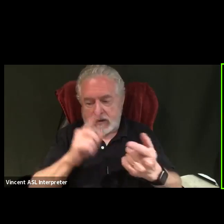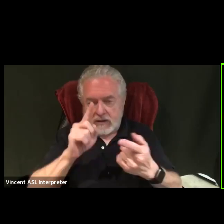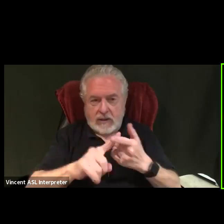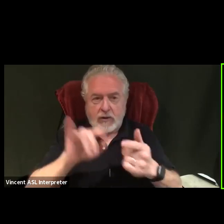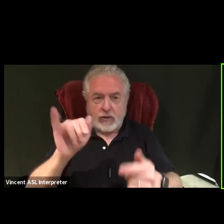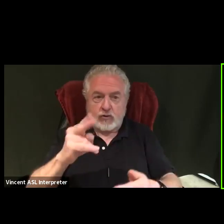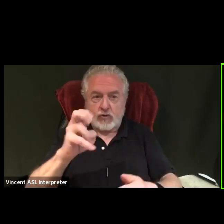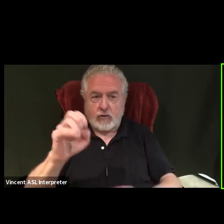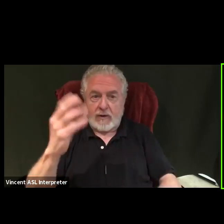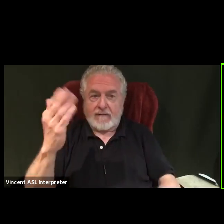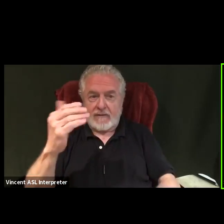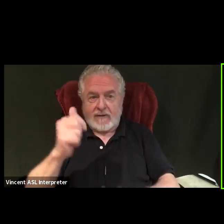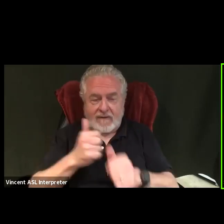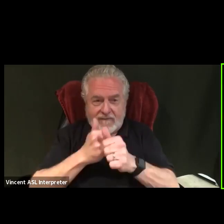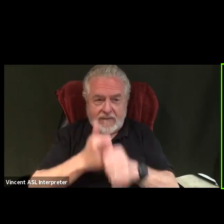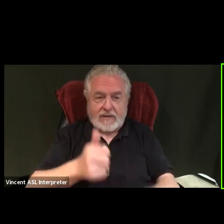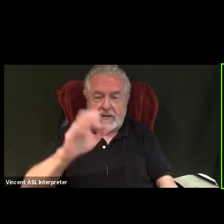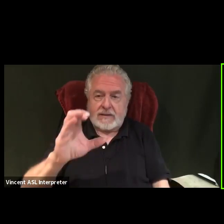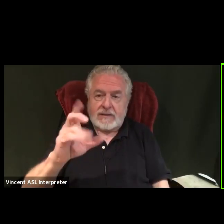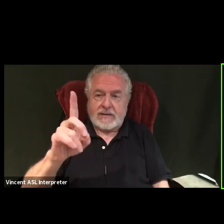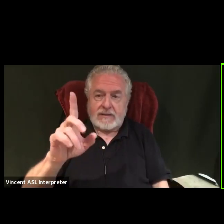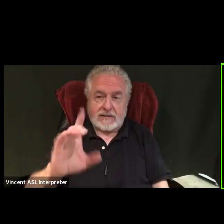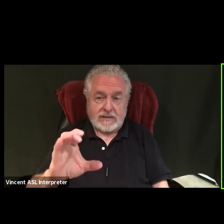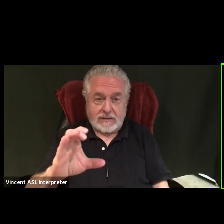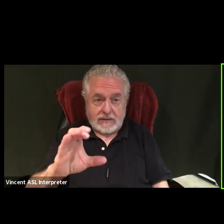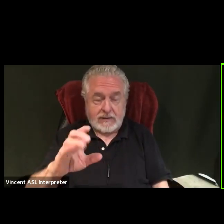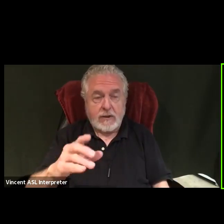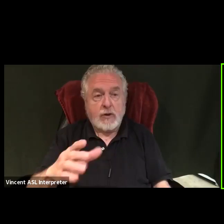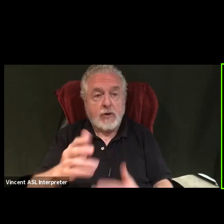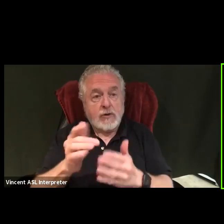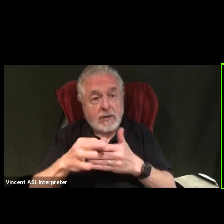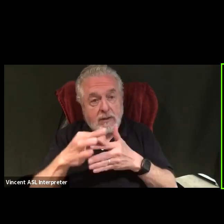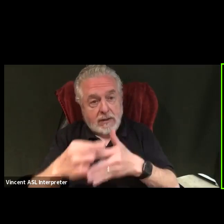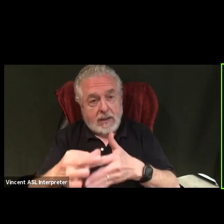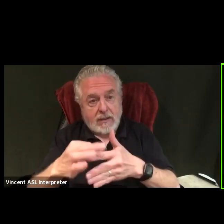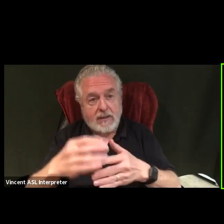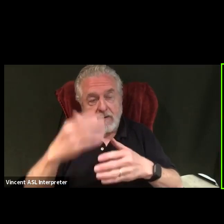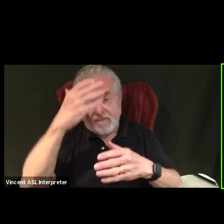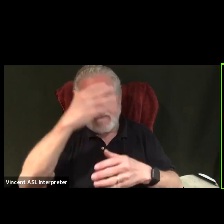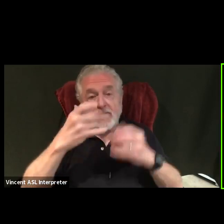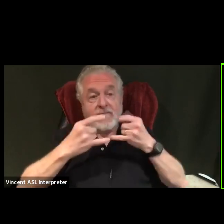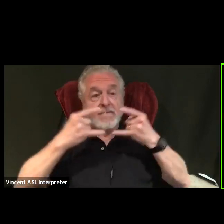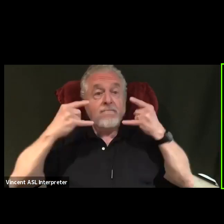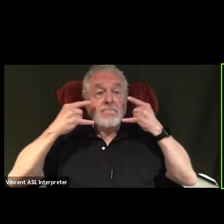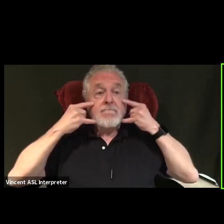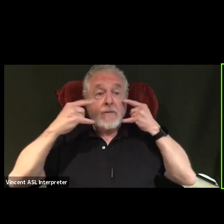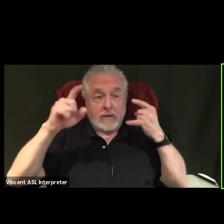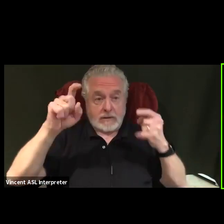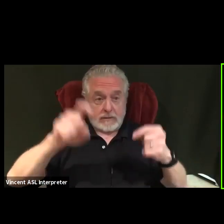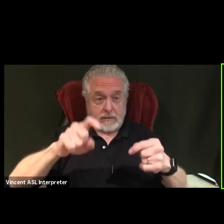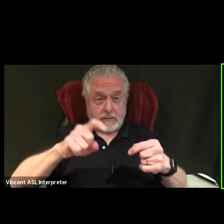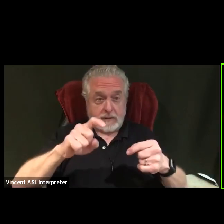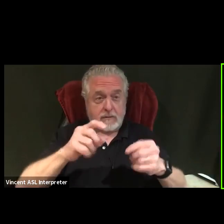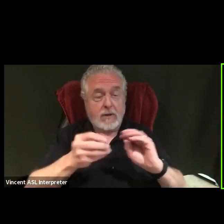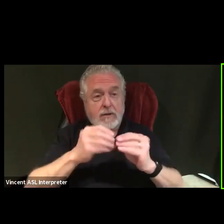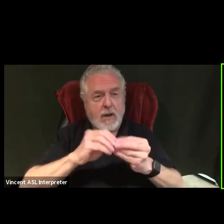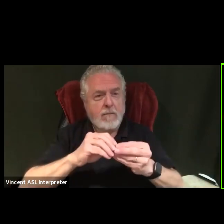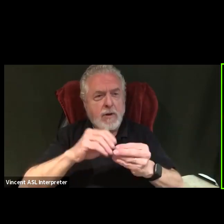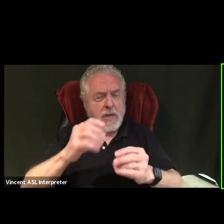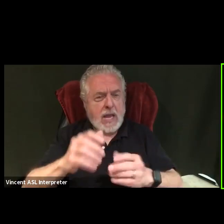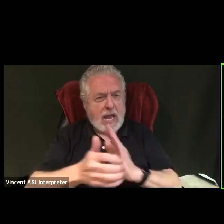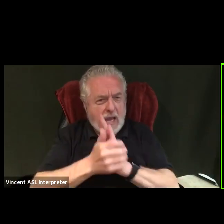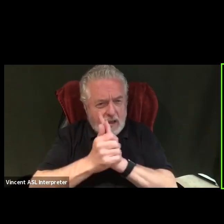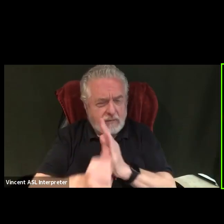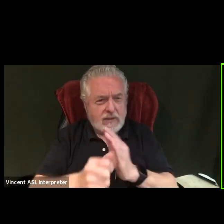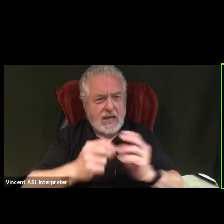June 15th to follow the CDC's new guidance on when face coverings are needed. We have a number of local experts